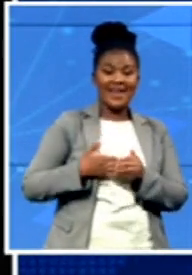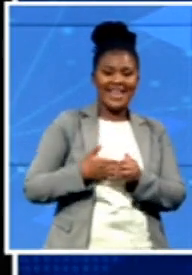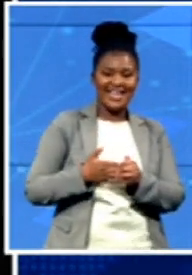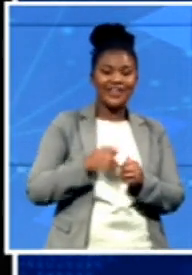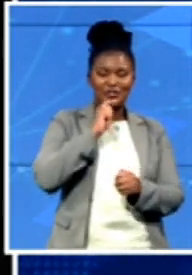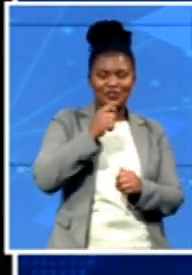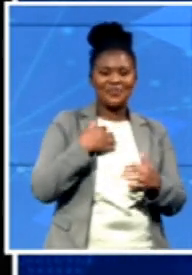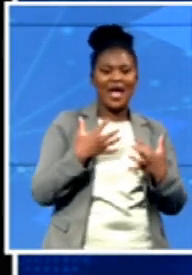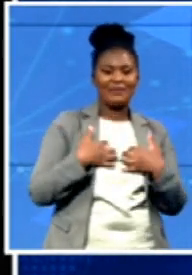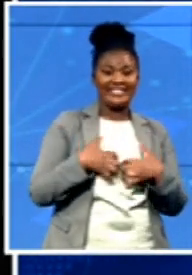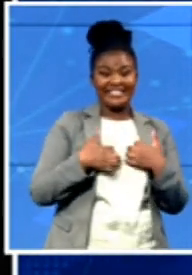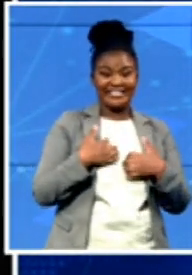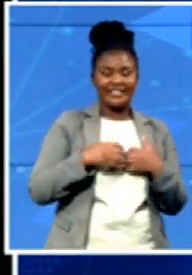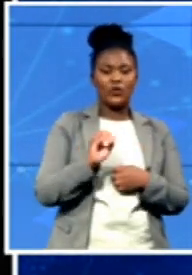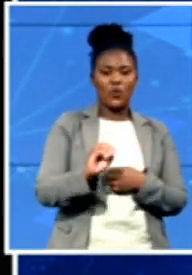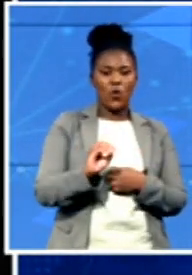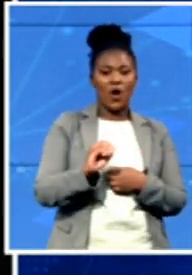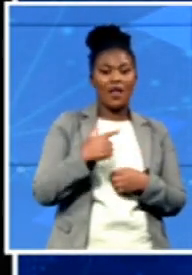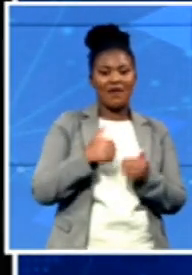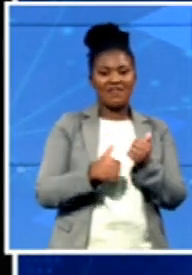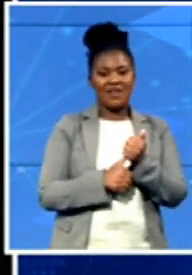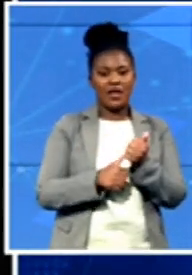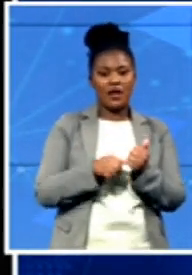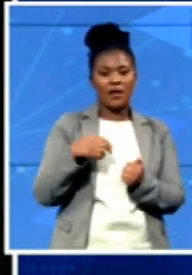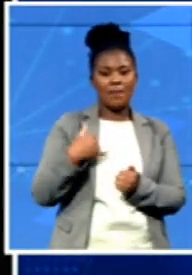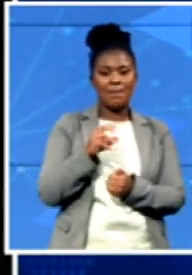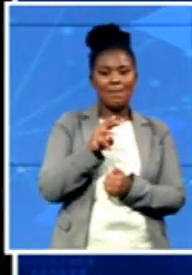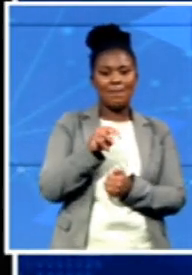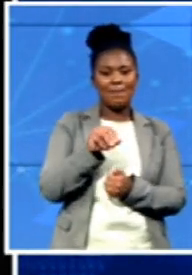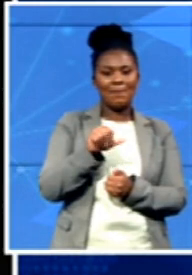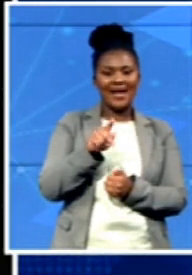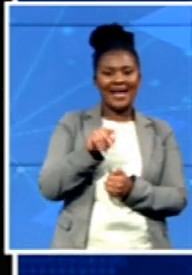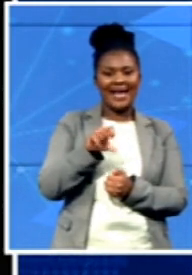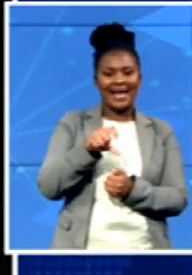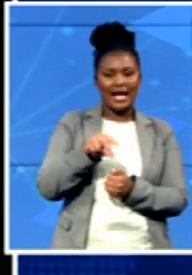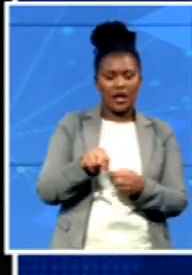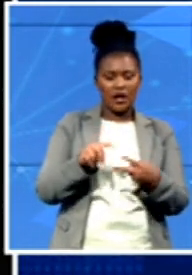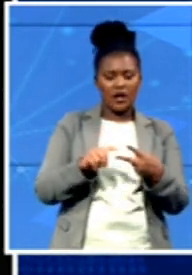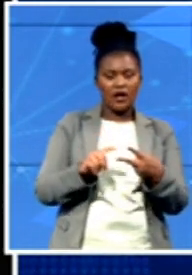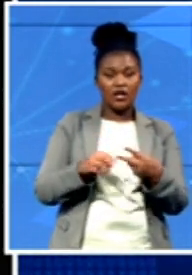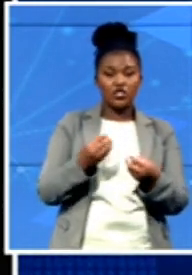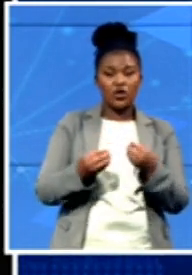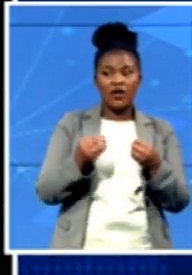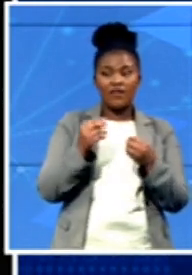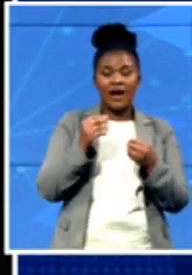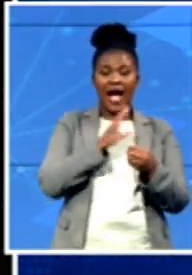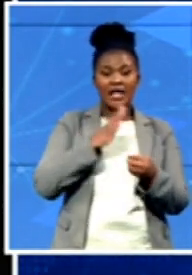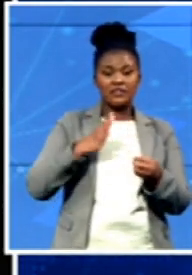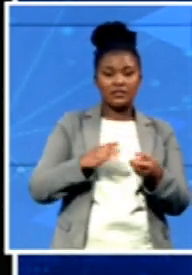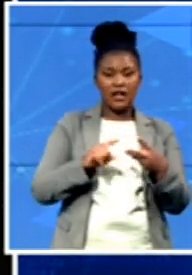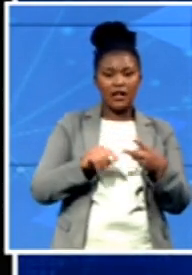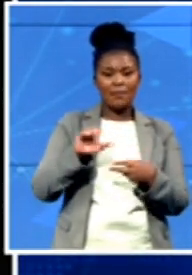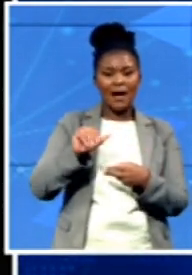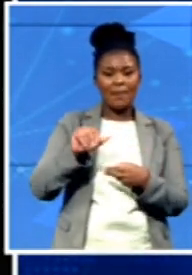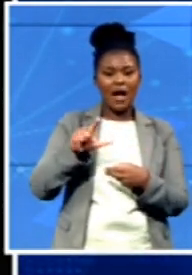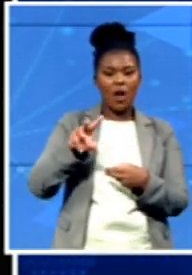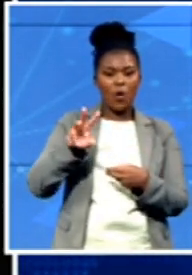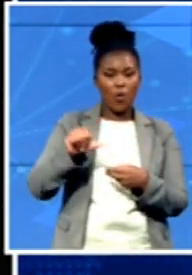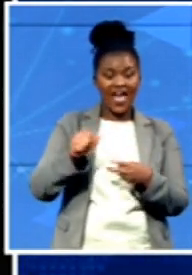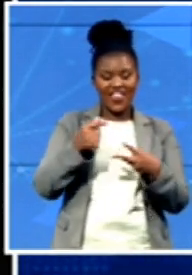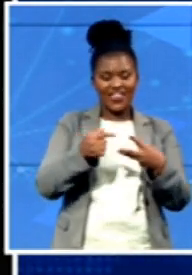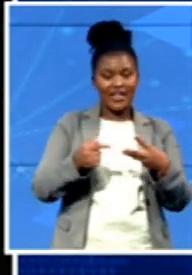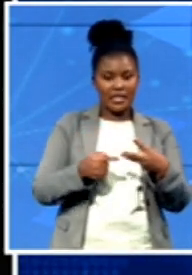Chancellor, Professor Mamokgethi Phakeng, our Chairman of Council, Babalwa, is also the three women leading the university. This